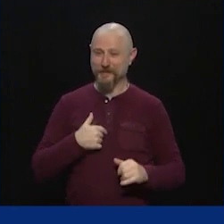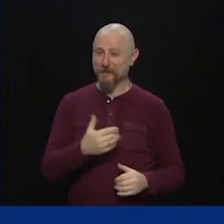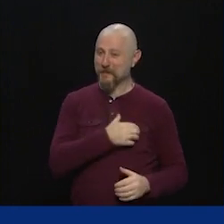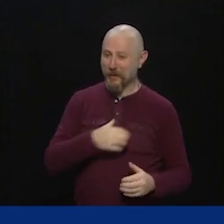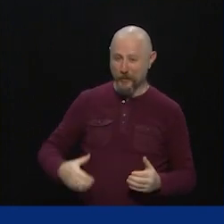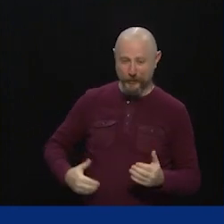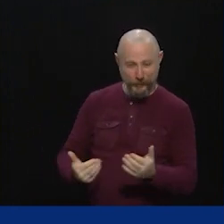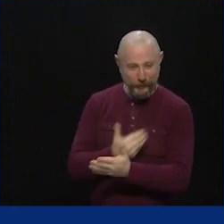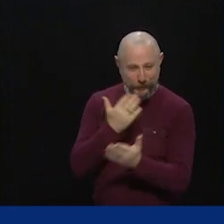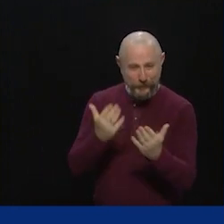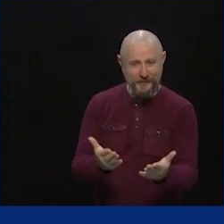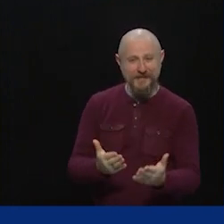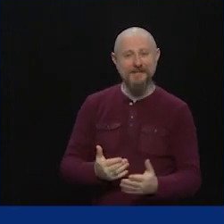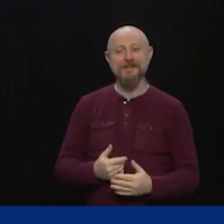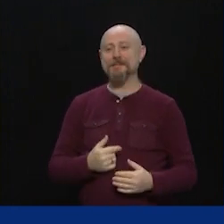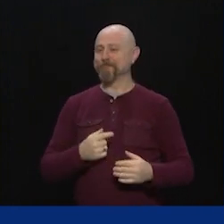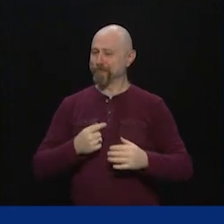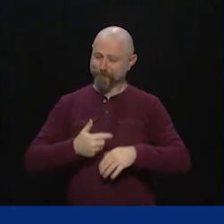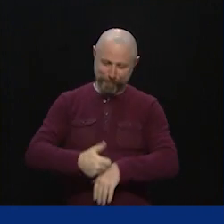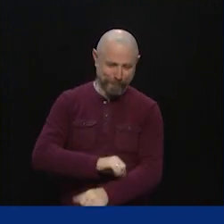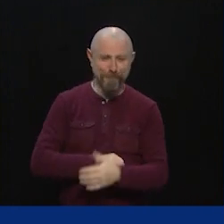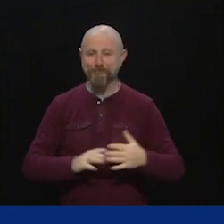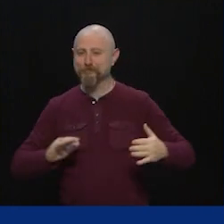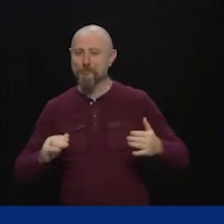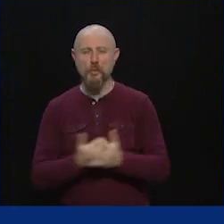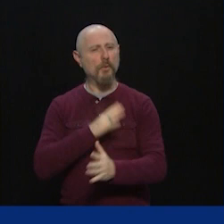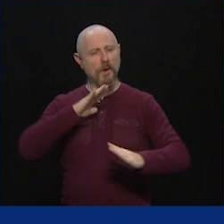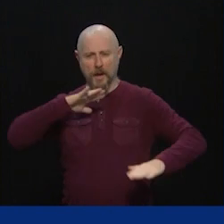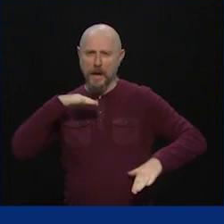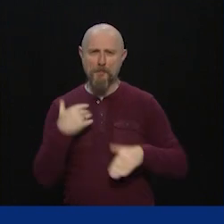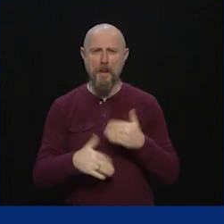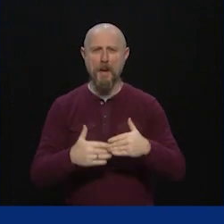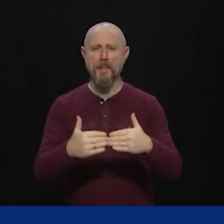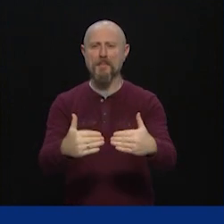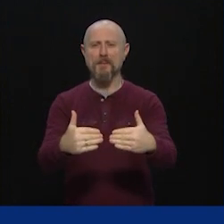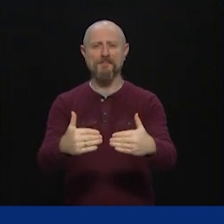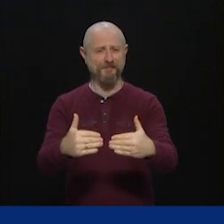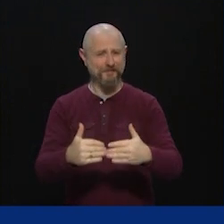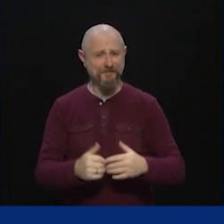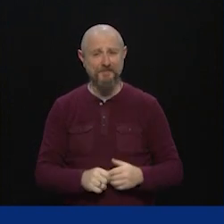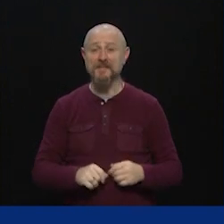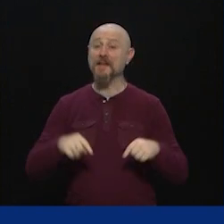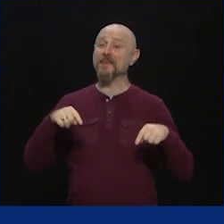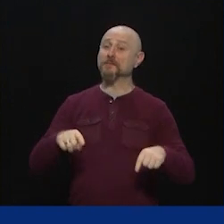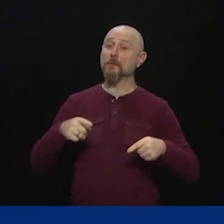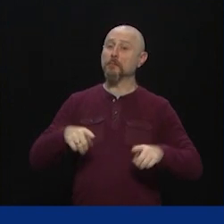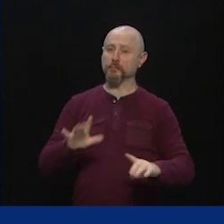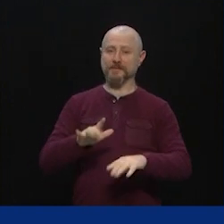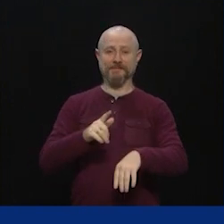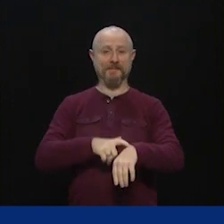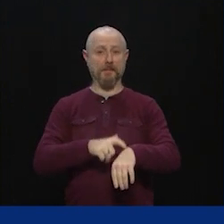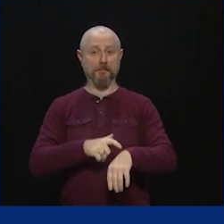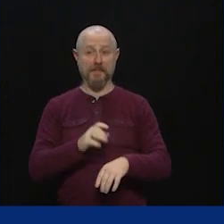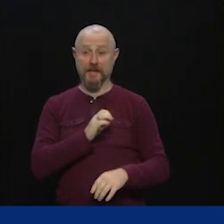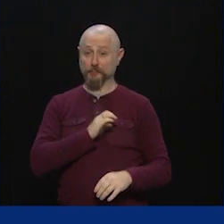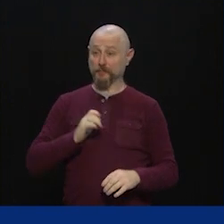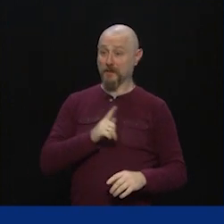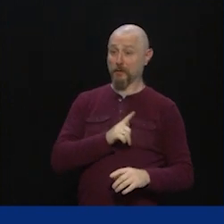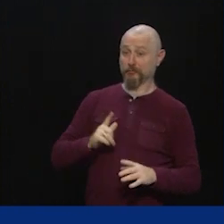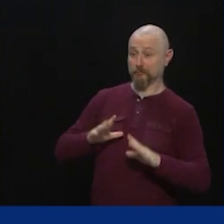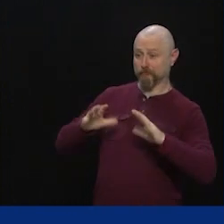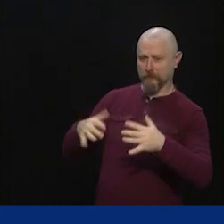ground running. And we had a relationship during his time as a council member, understanding the deep needs of the city on so many